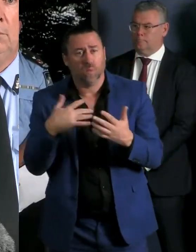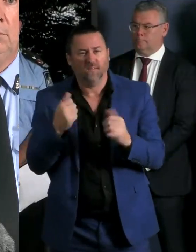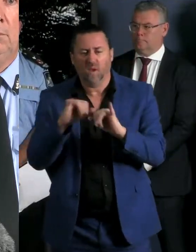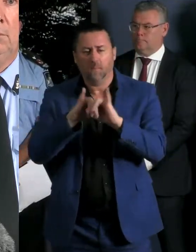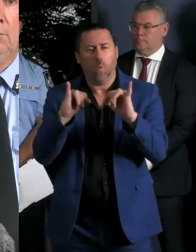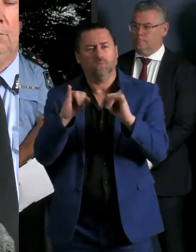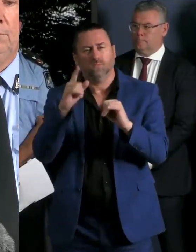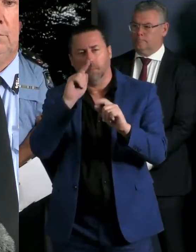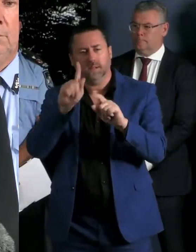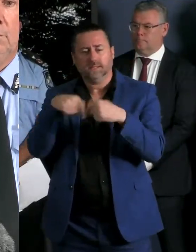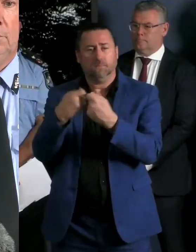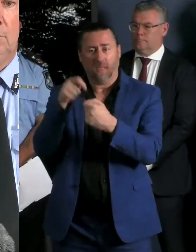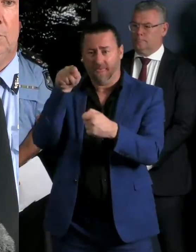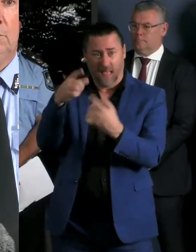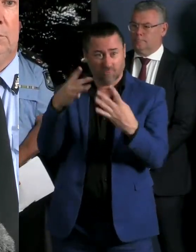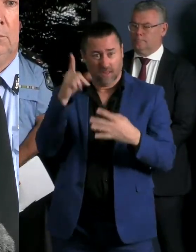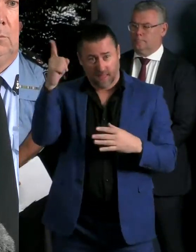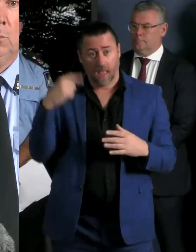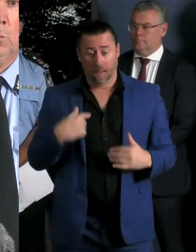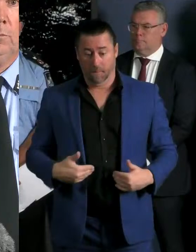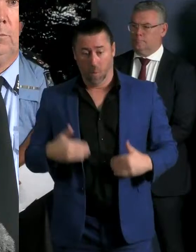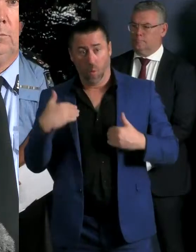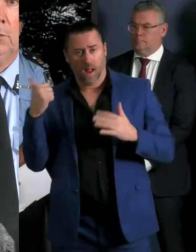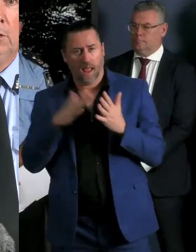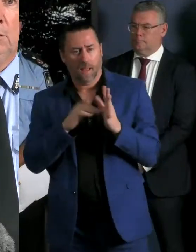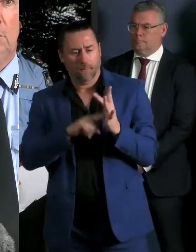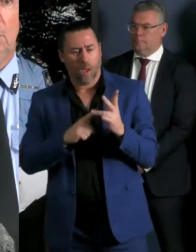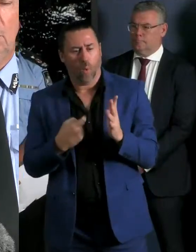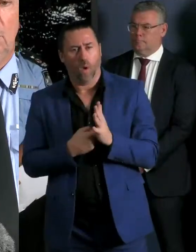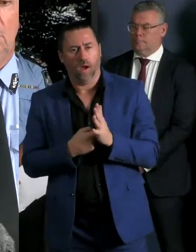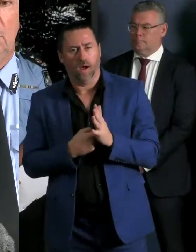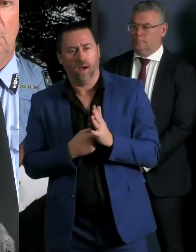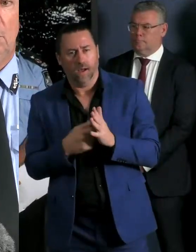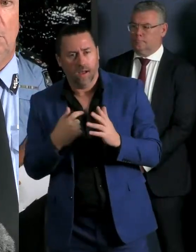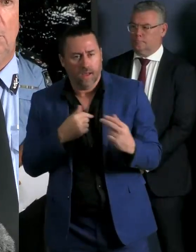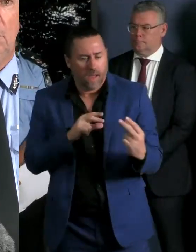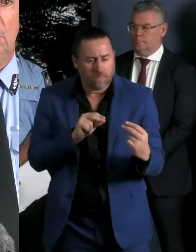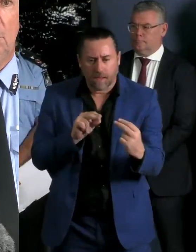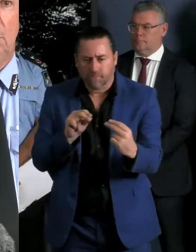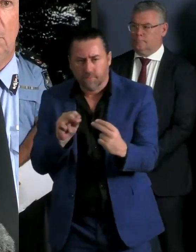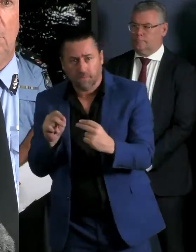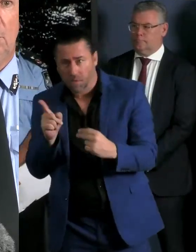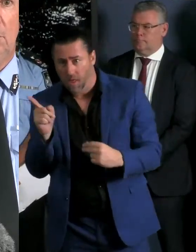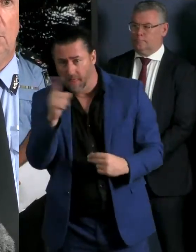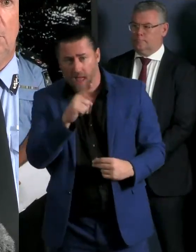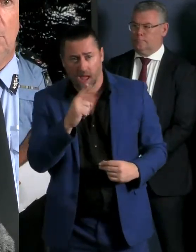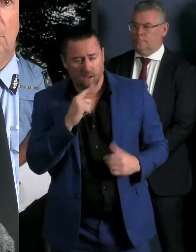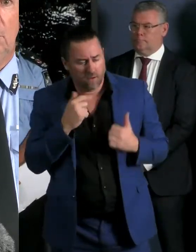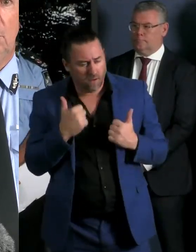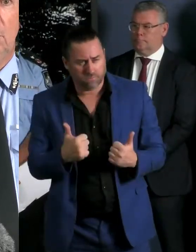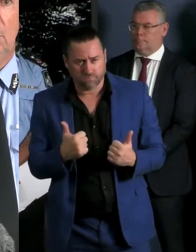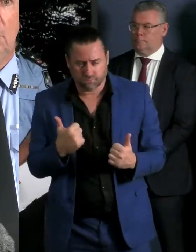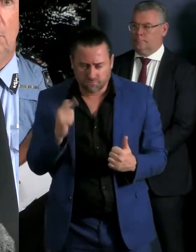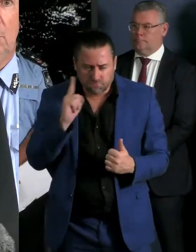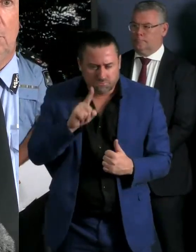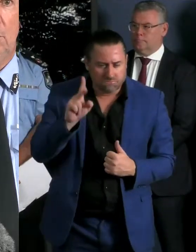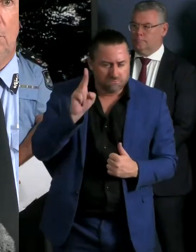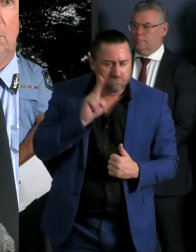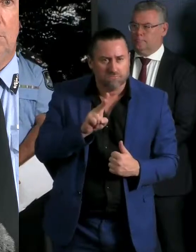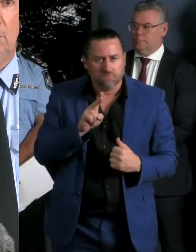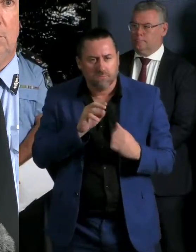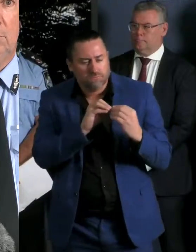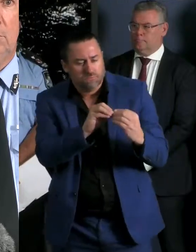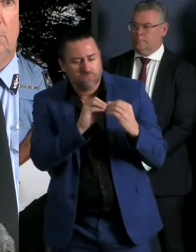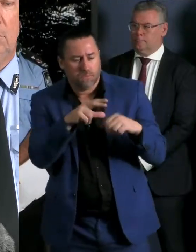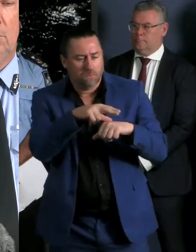on the ground. This morning we had the mayors online with us who spoke candidly about the preparation with police and